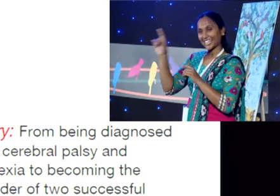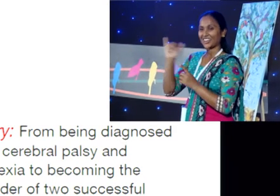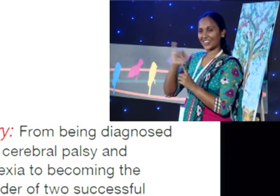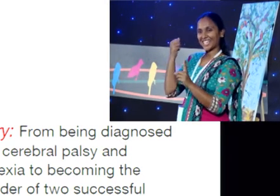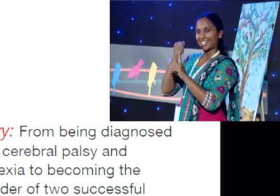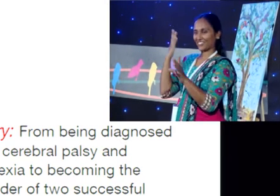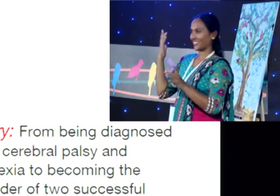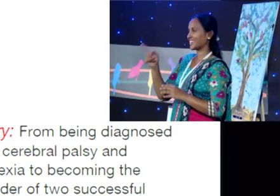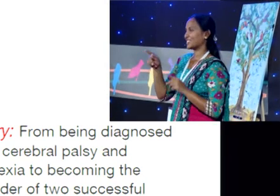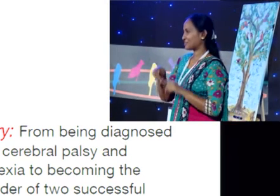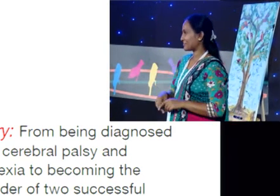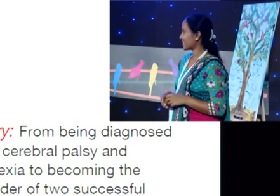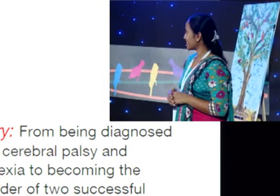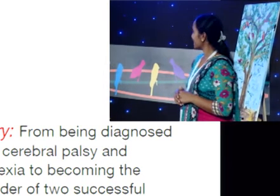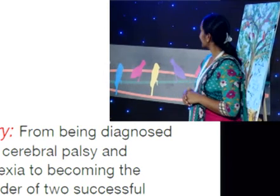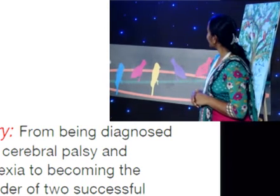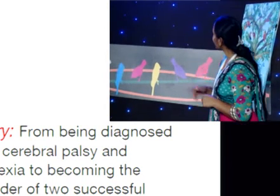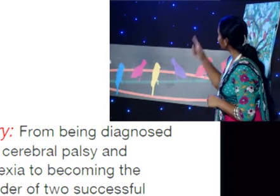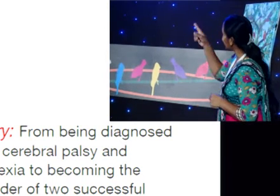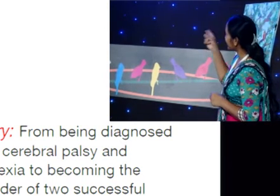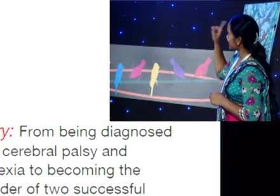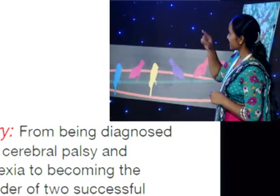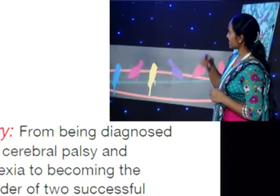Thank you, Ajit. That was his tweet to us.